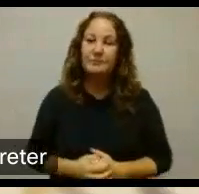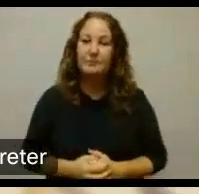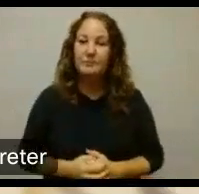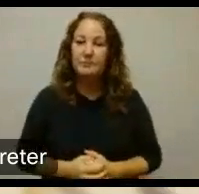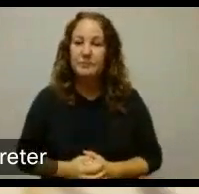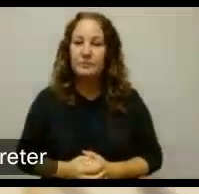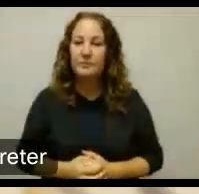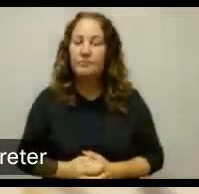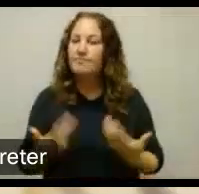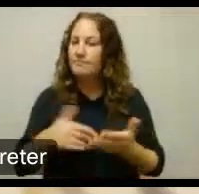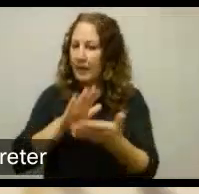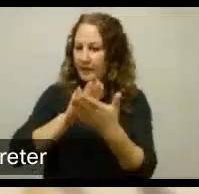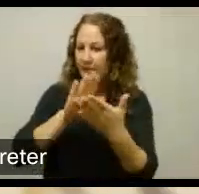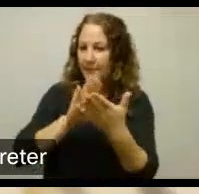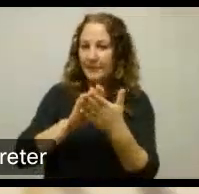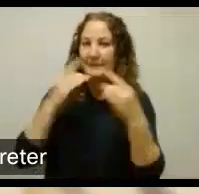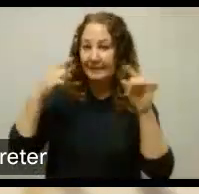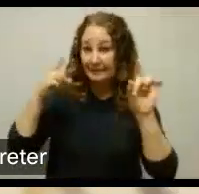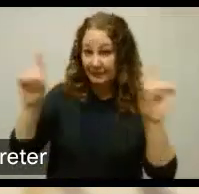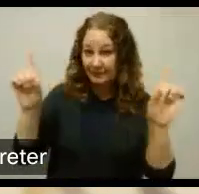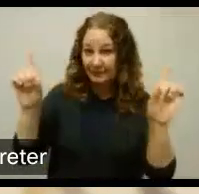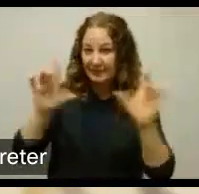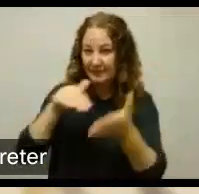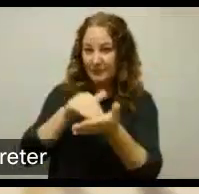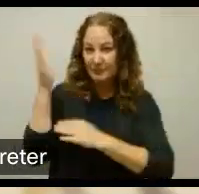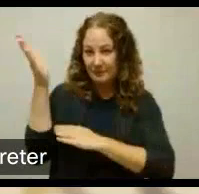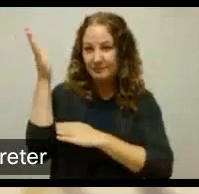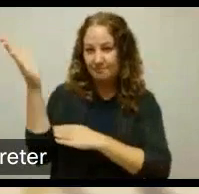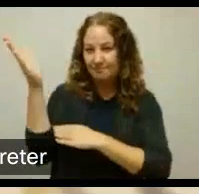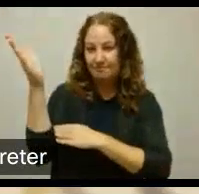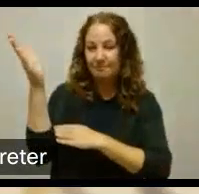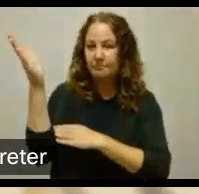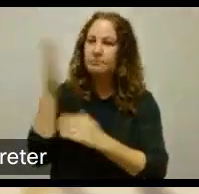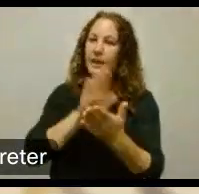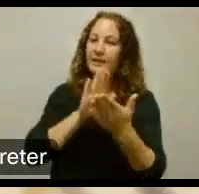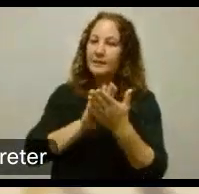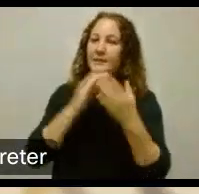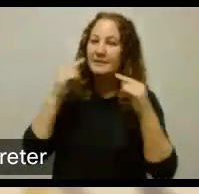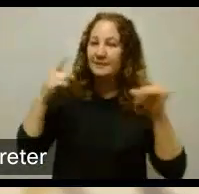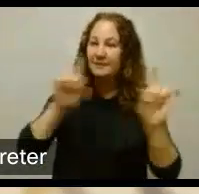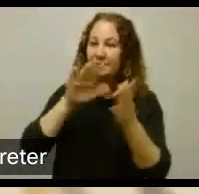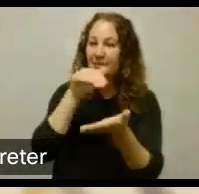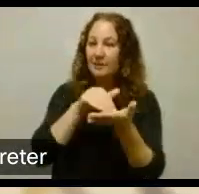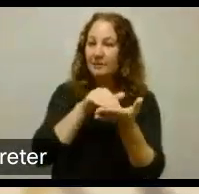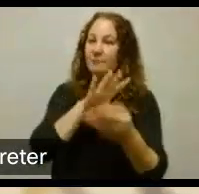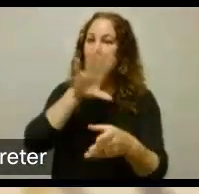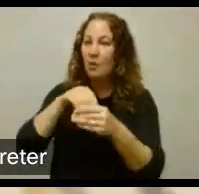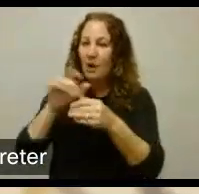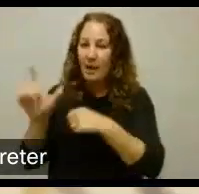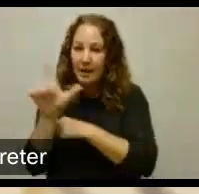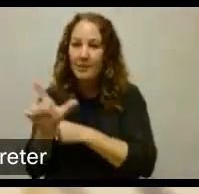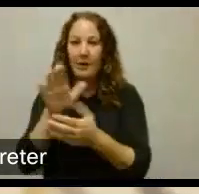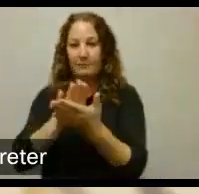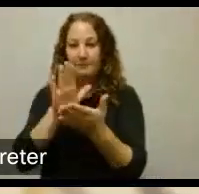This is an Academic Success Center presentation. The Academic Success Center is part of Library and